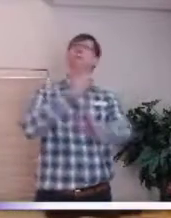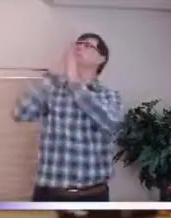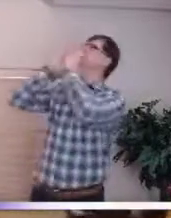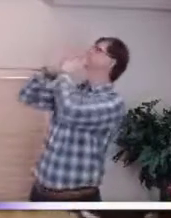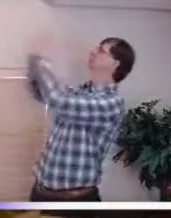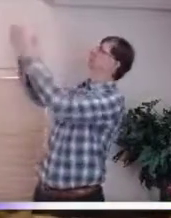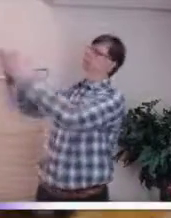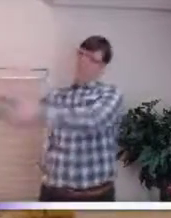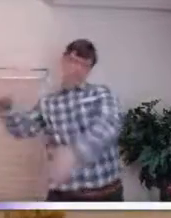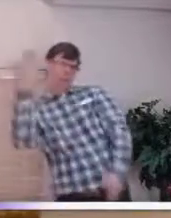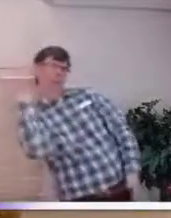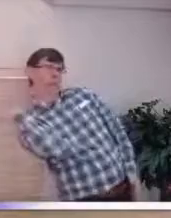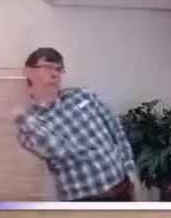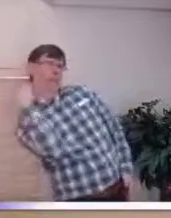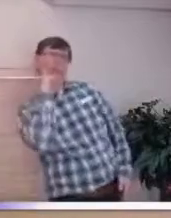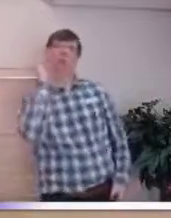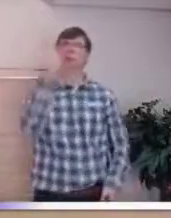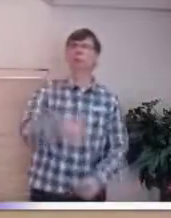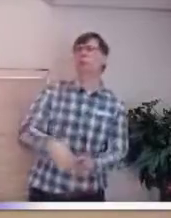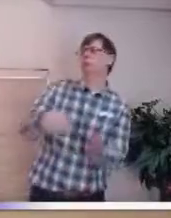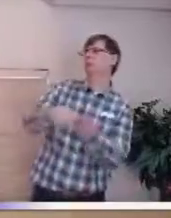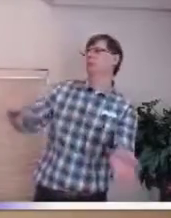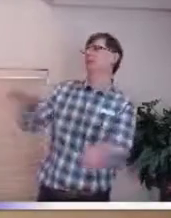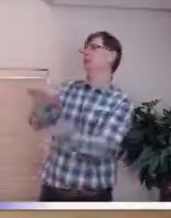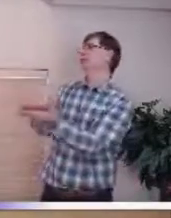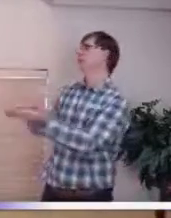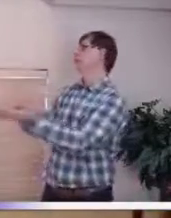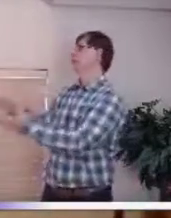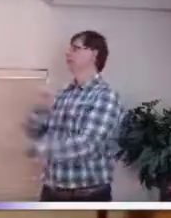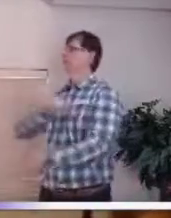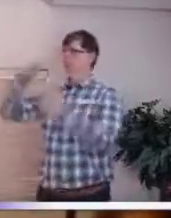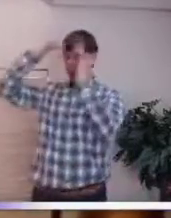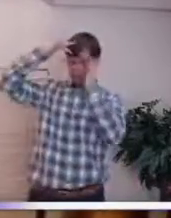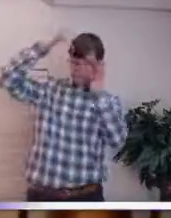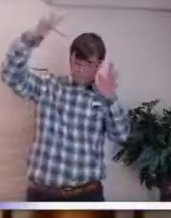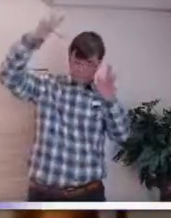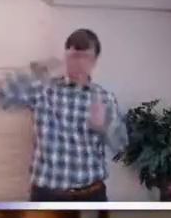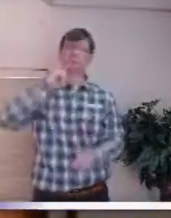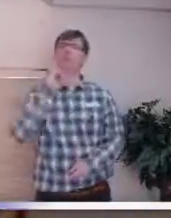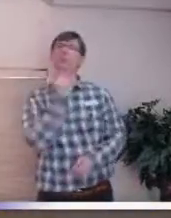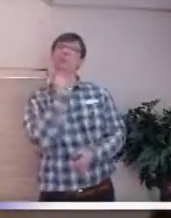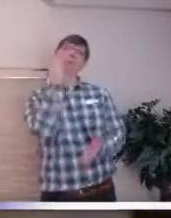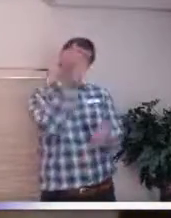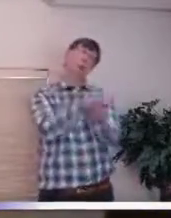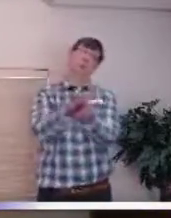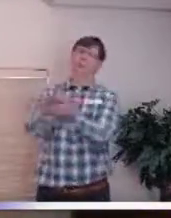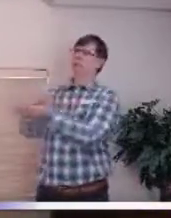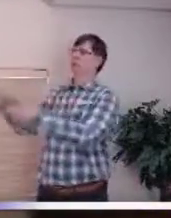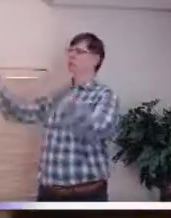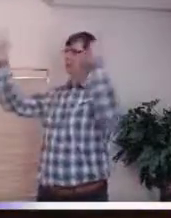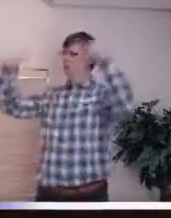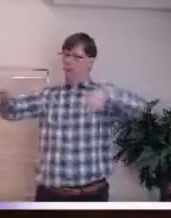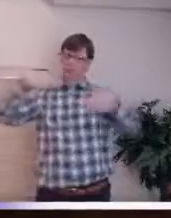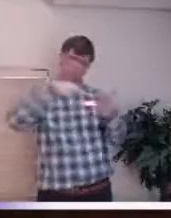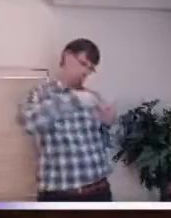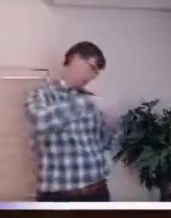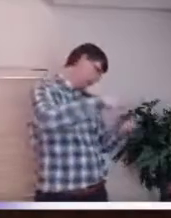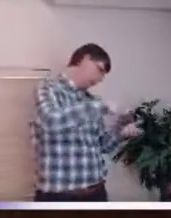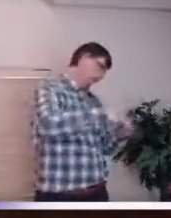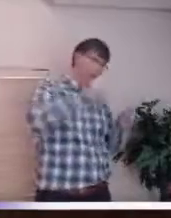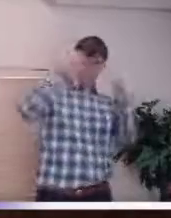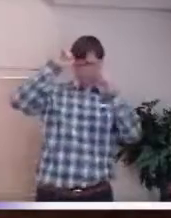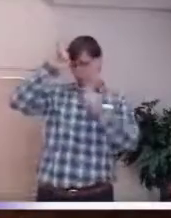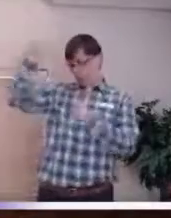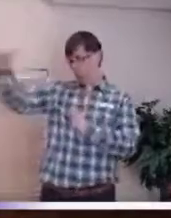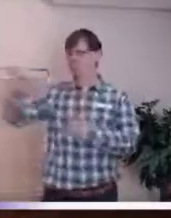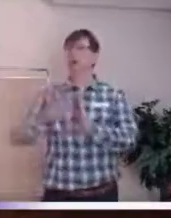ever sat back? Maybe some of you have taken classes here, I hope. Some of you have taken classes here. Some of you read some amazing